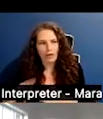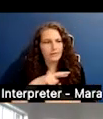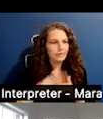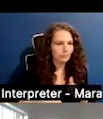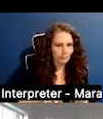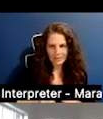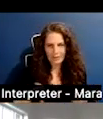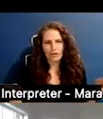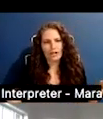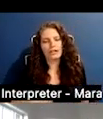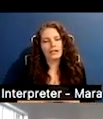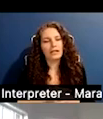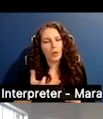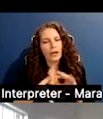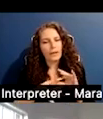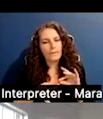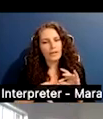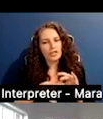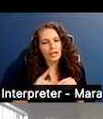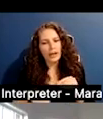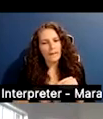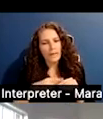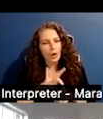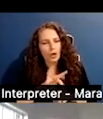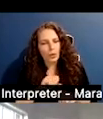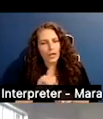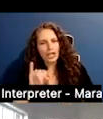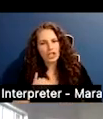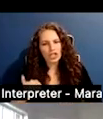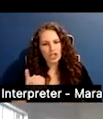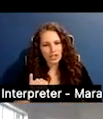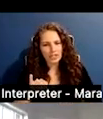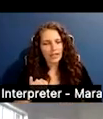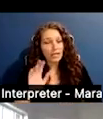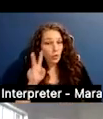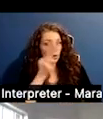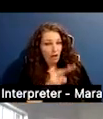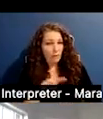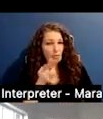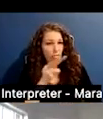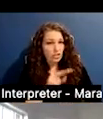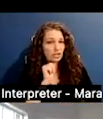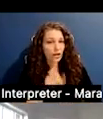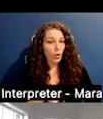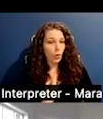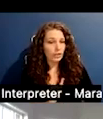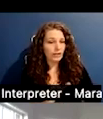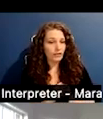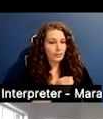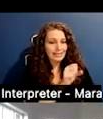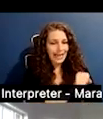wanted to just mention a couple things about earthquake insurance and the observations. So these observations come from not only San Simeon, but really from all the